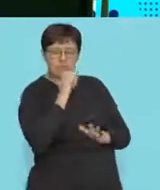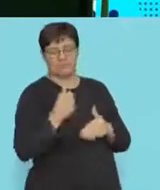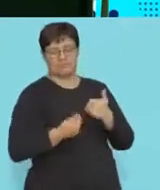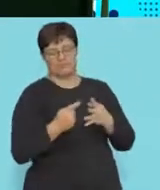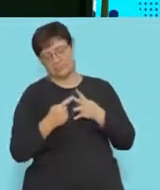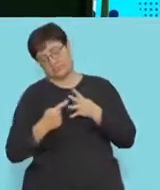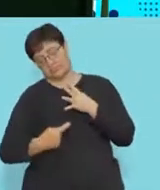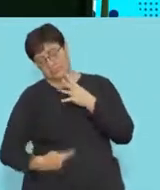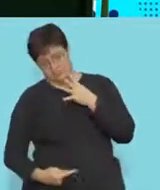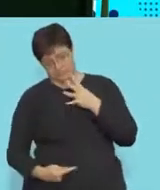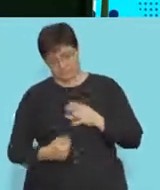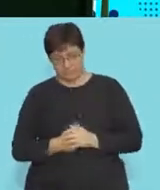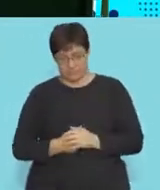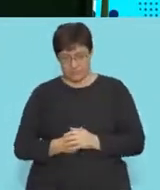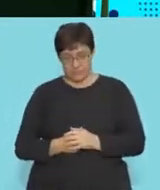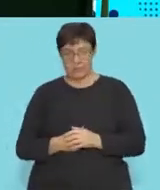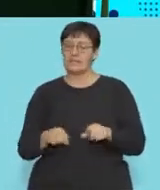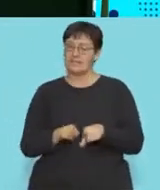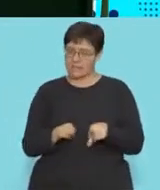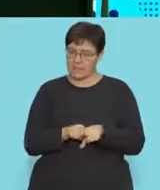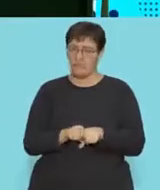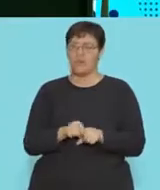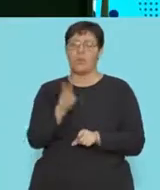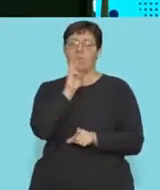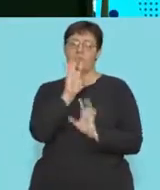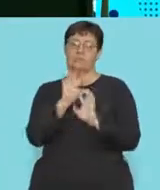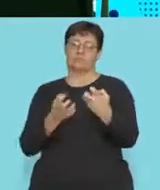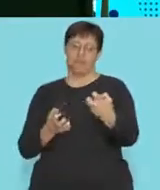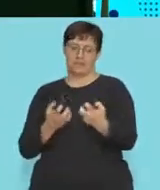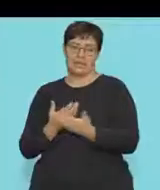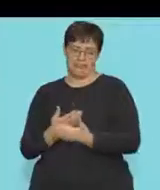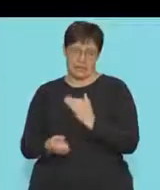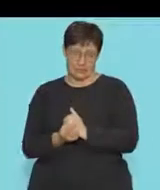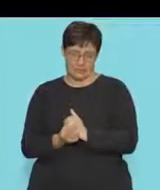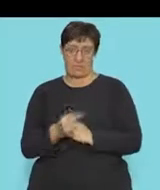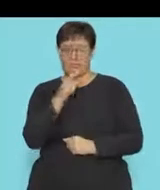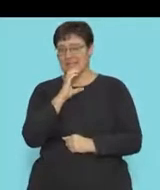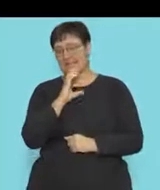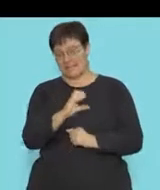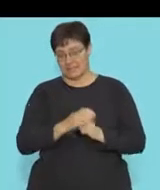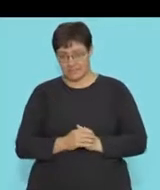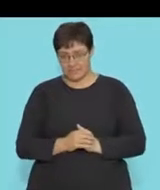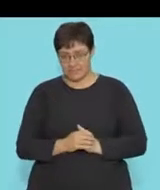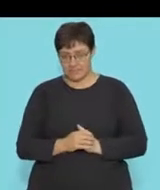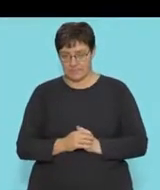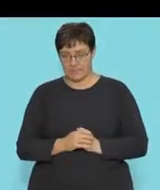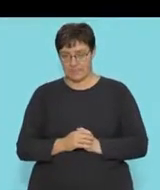out various different chemical reactions, like splitting up water. So the answer there would be C.